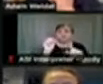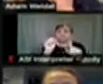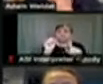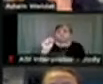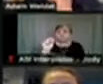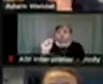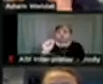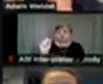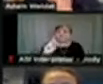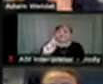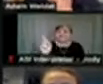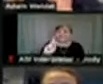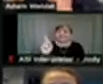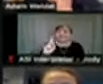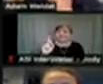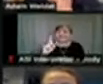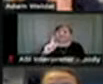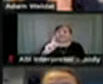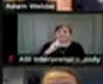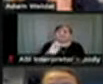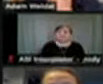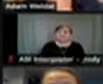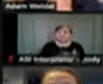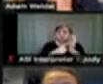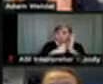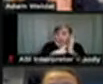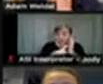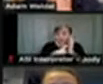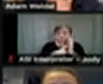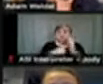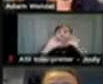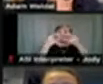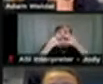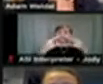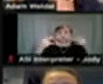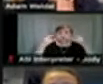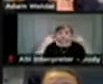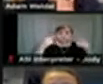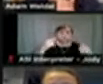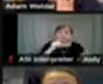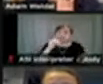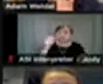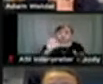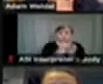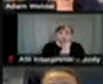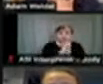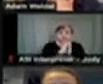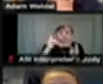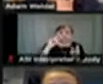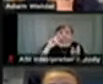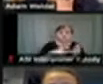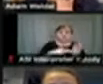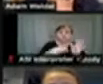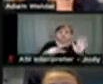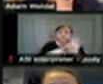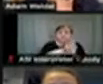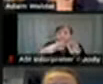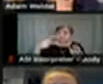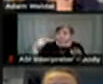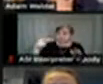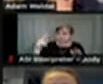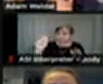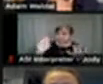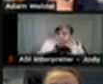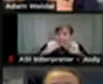enforced. So I assume physical education classes taking place in the gym, I think, is what that means. Anybody else help